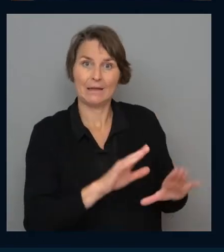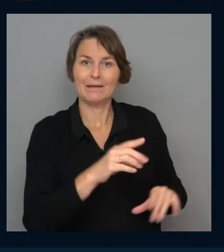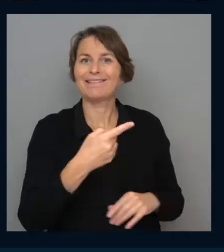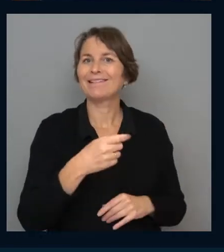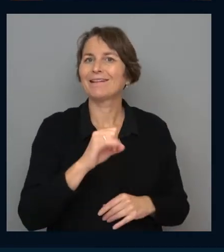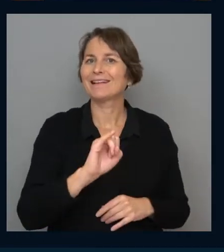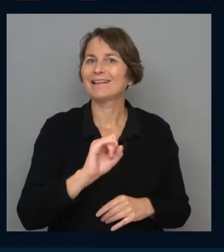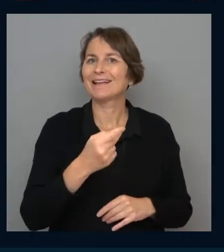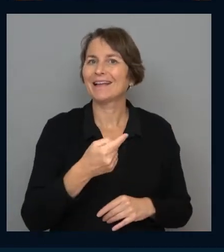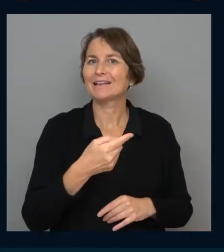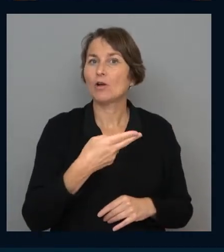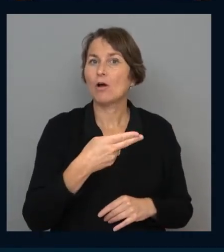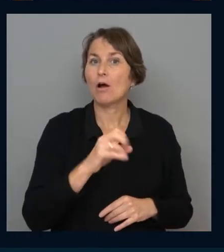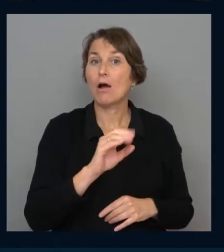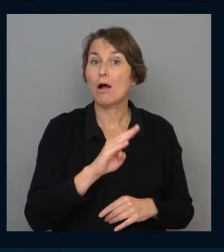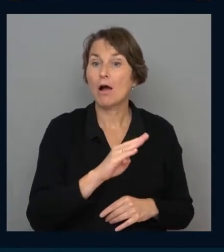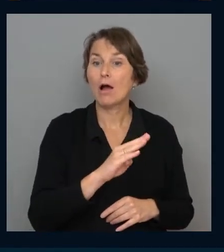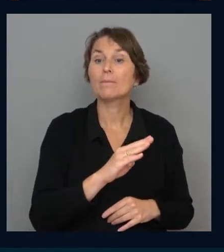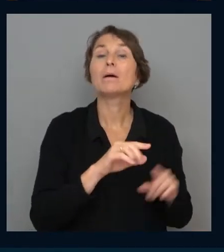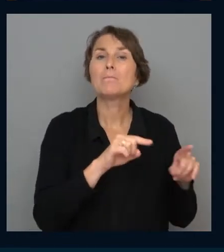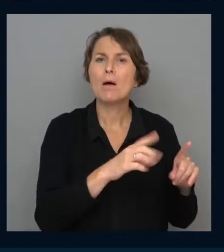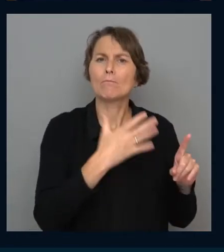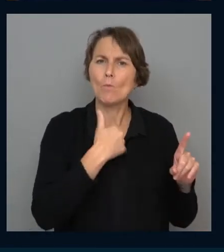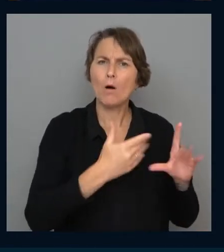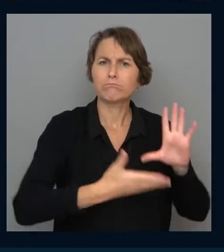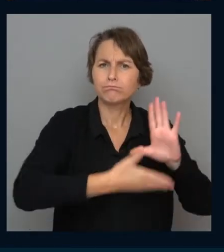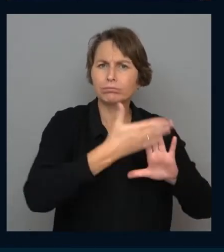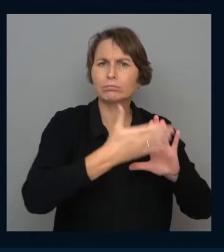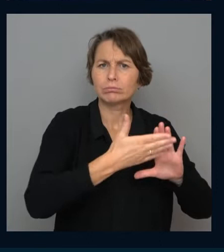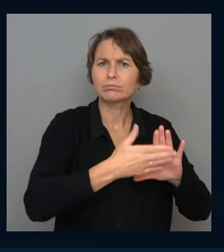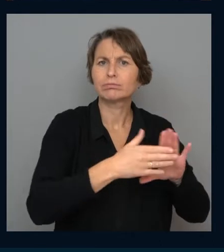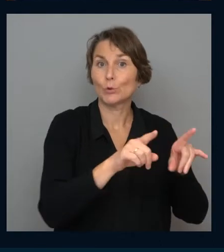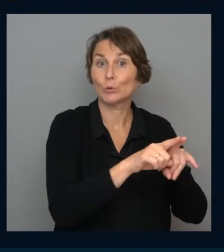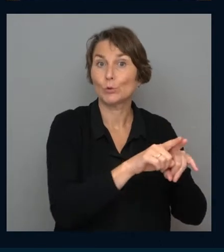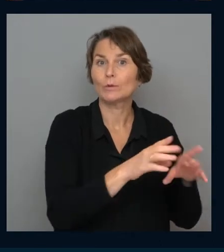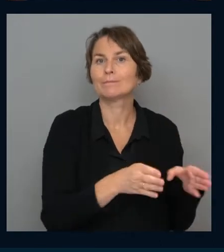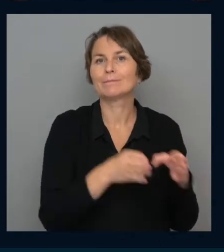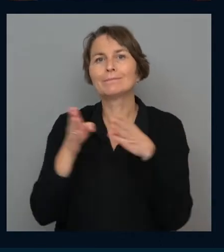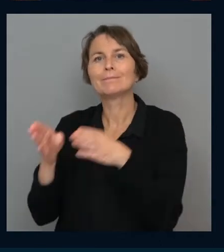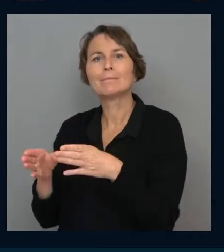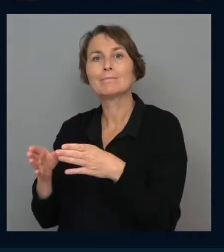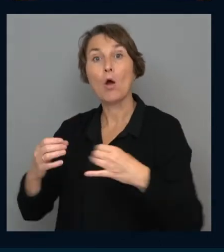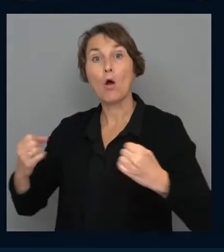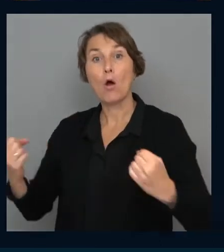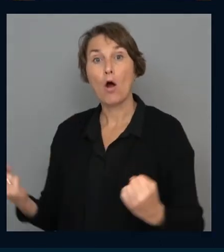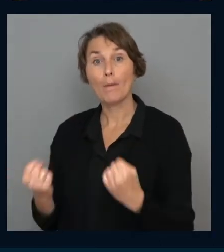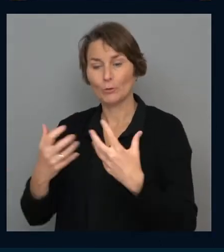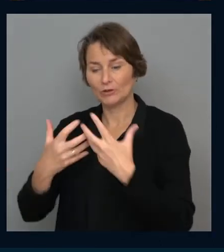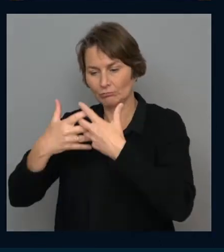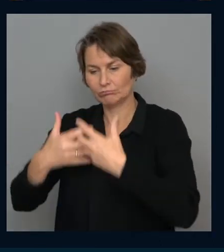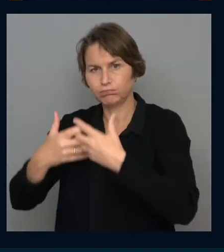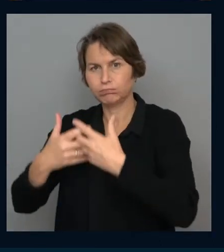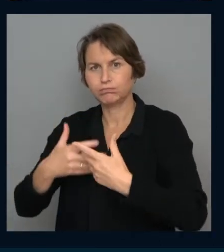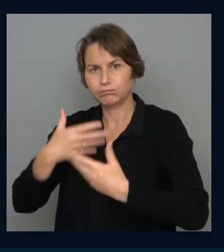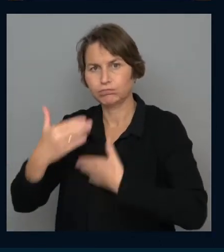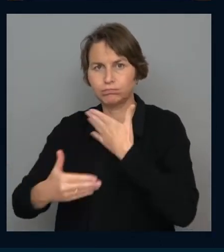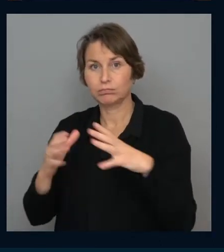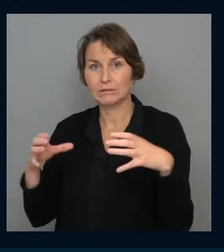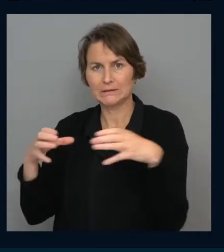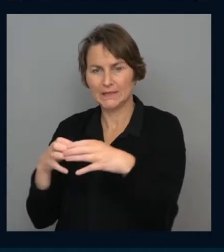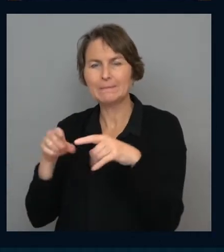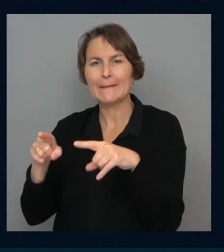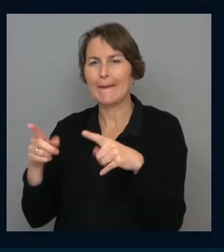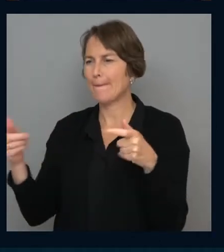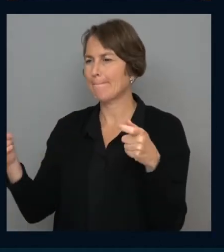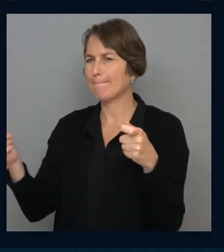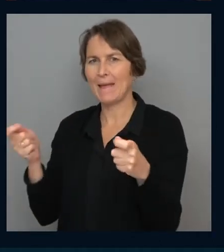automation as well. And then the ops team plays also an equally important role into this. They're going to manage the Azure DevOps project, anything from